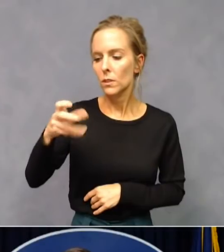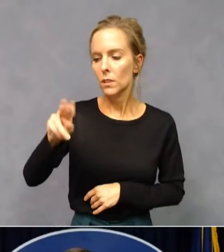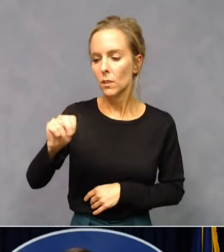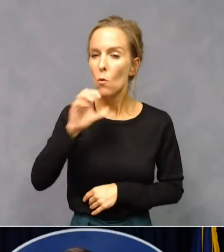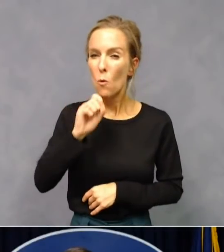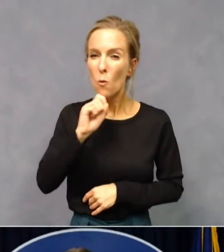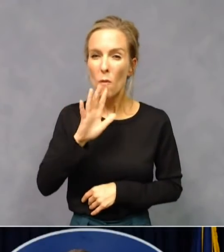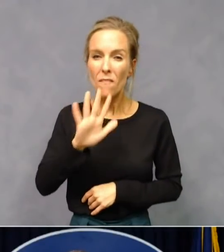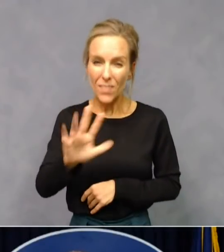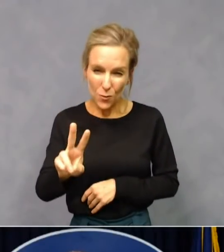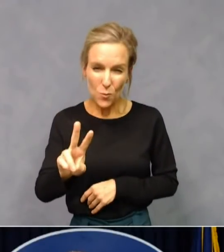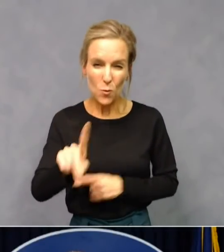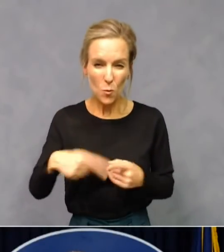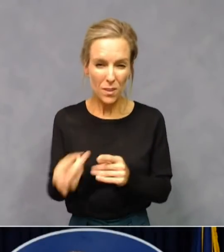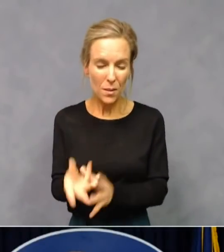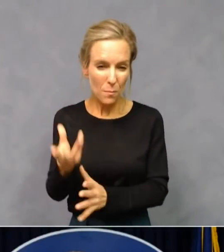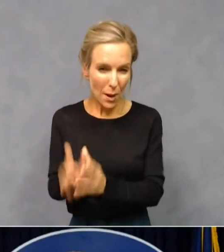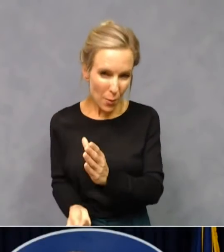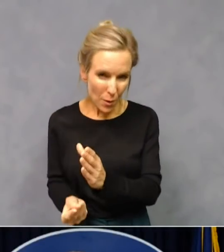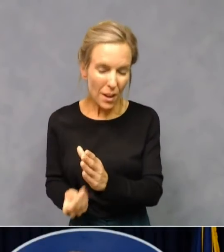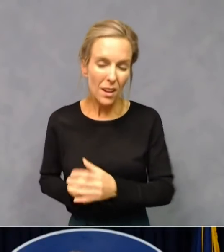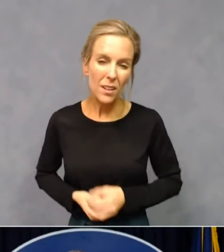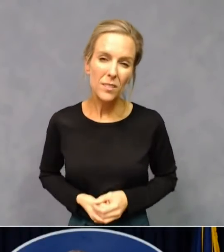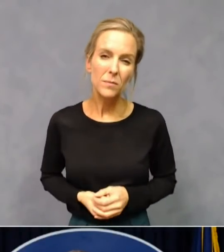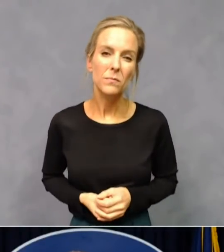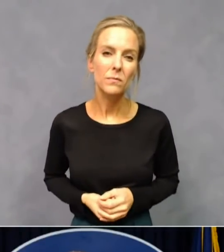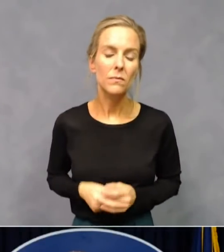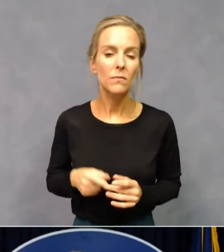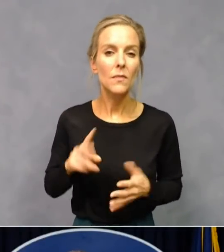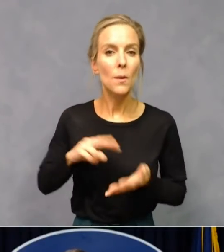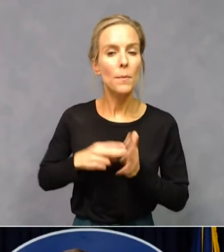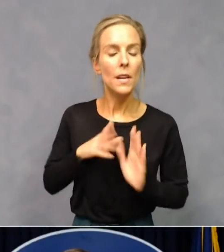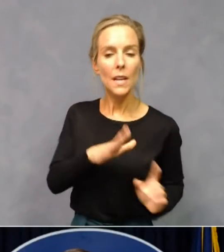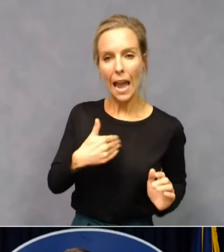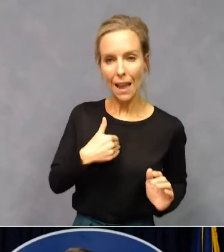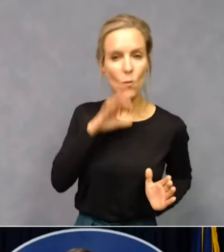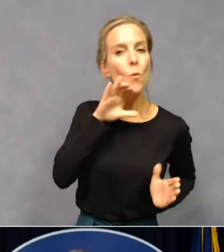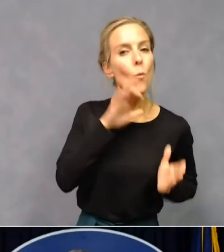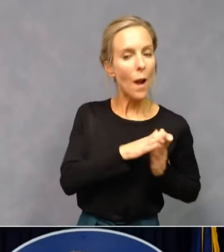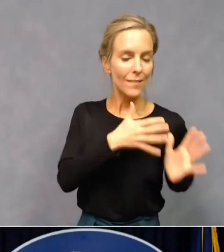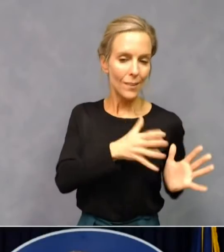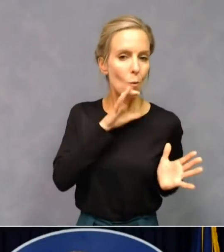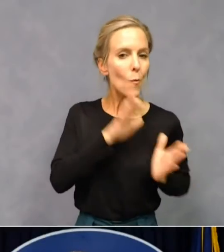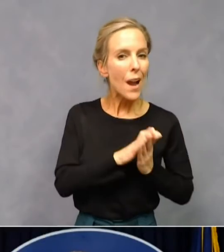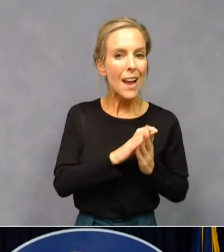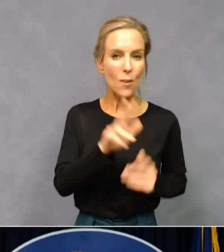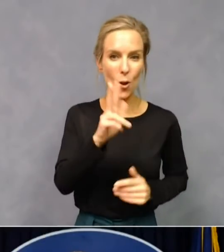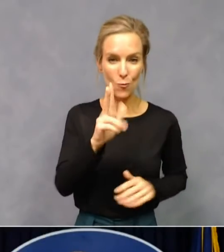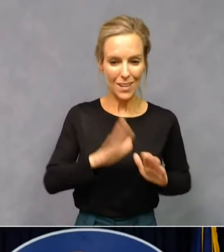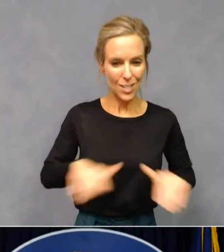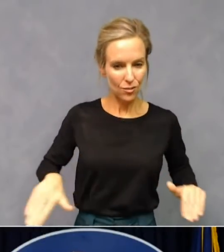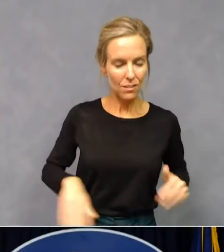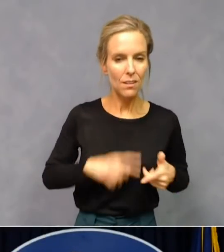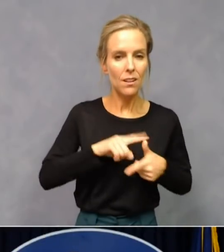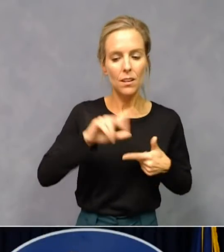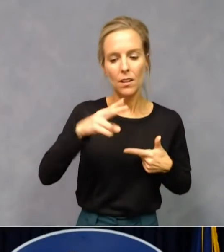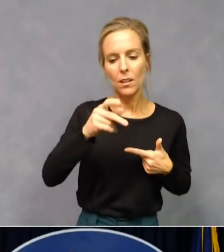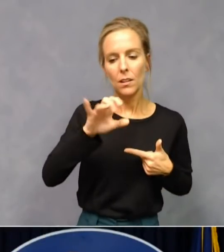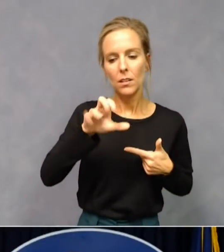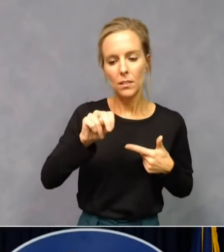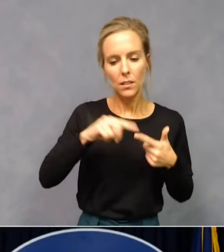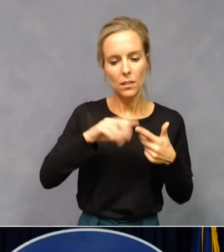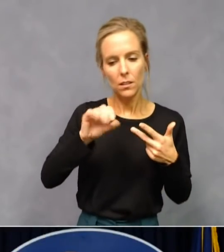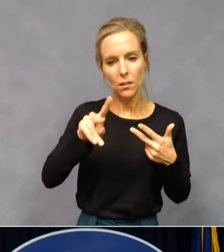old when he passed away, leaving behind his wife Angela and their 3 children, Harrison, Connor,